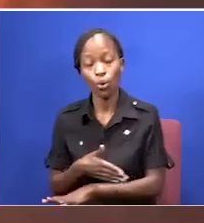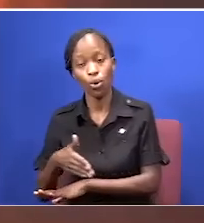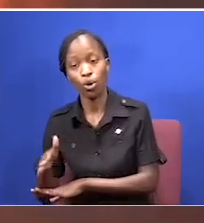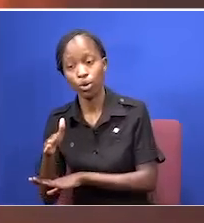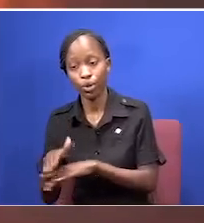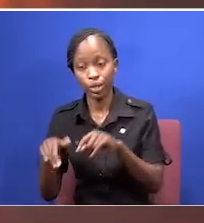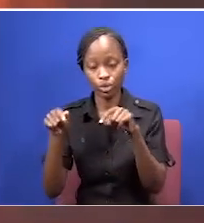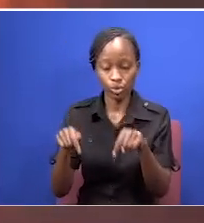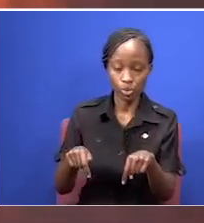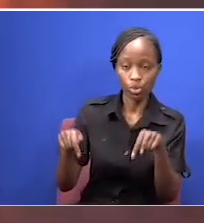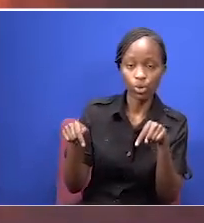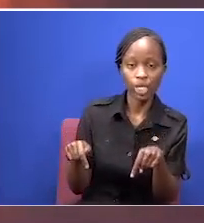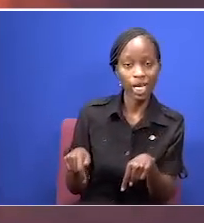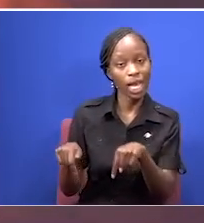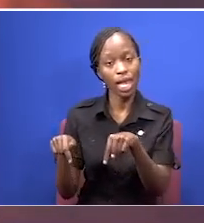today